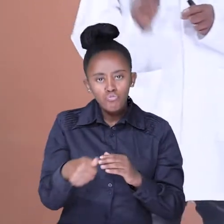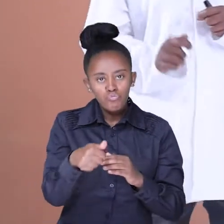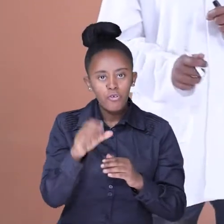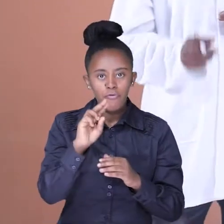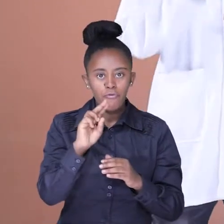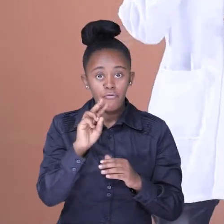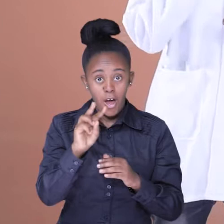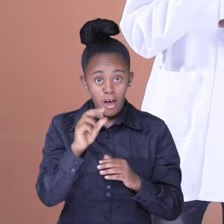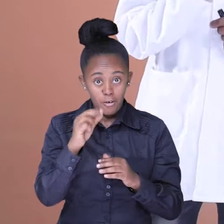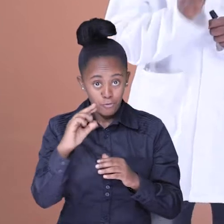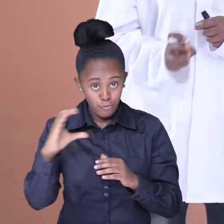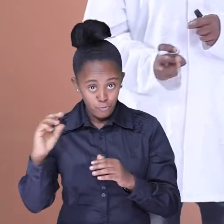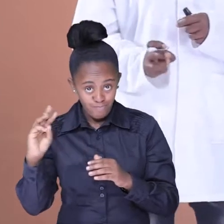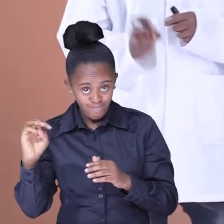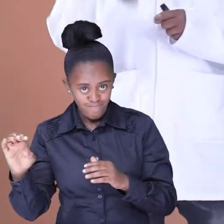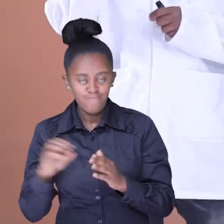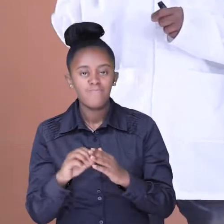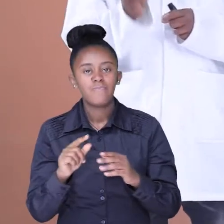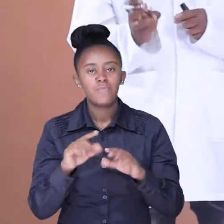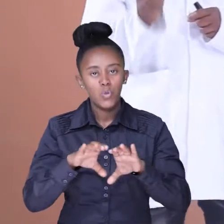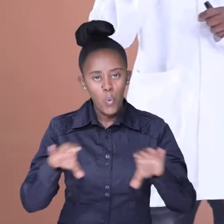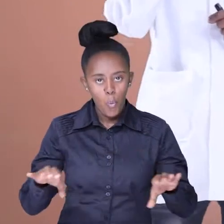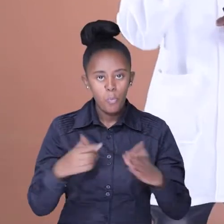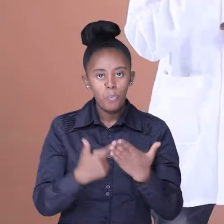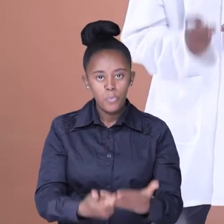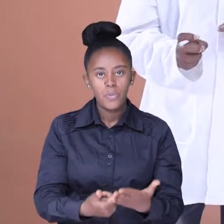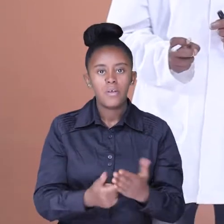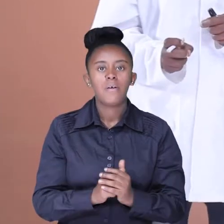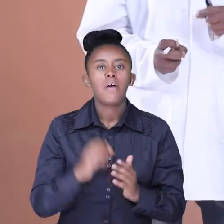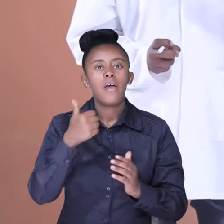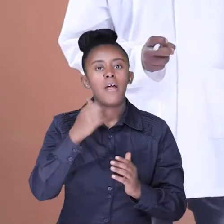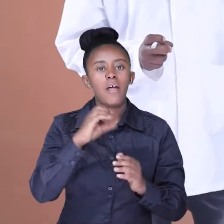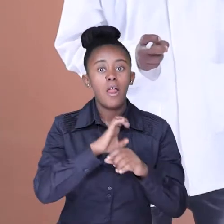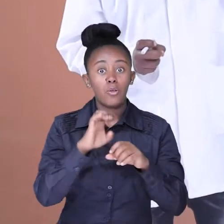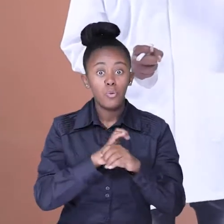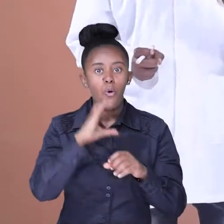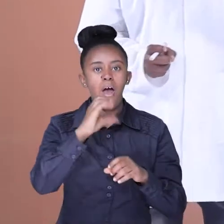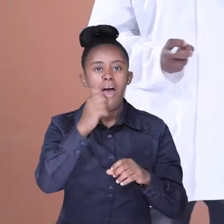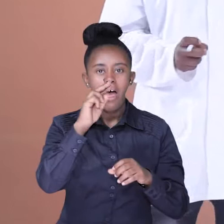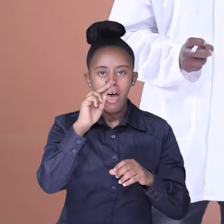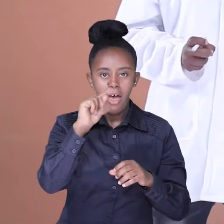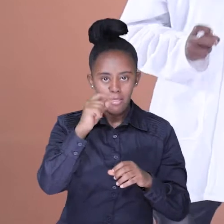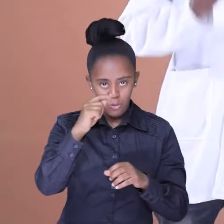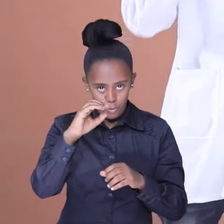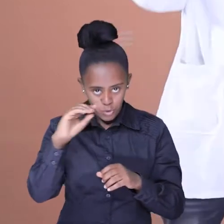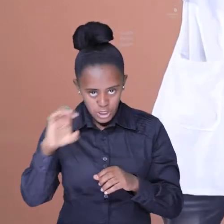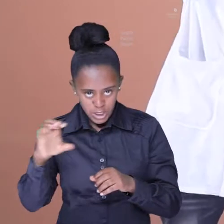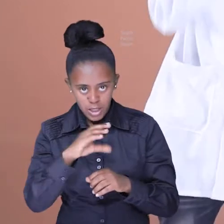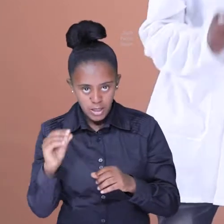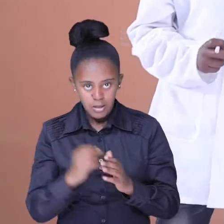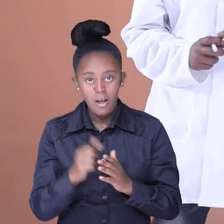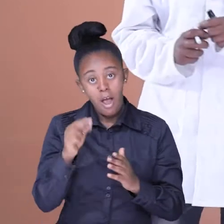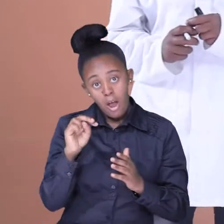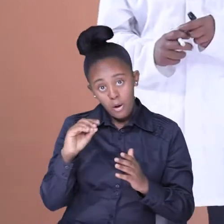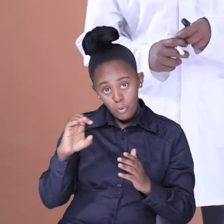tube contains the electrode, cathode, and anode. Then cathode is at a negative potential and